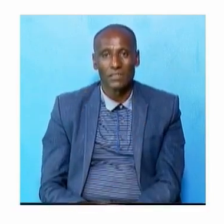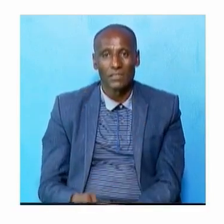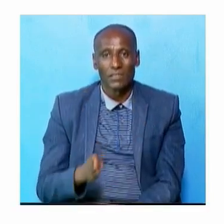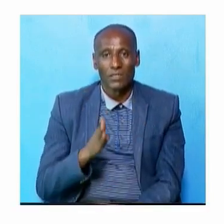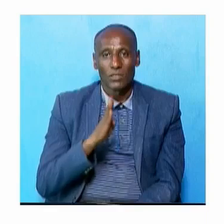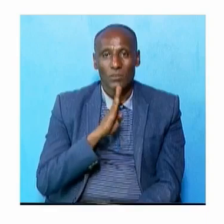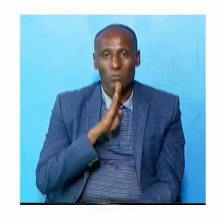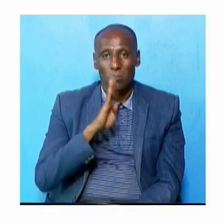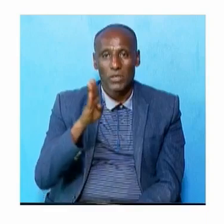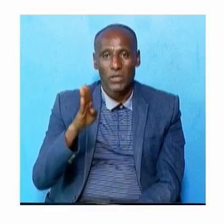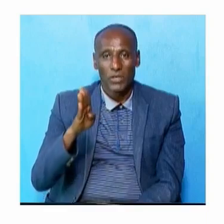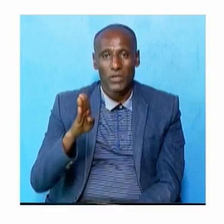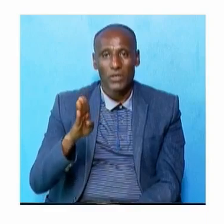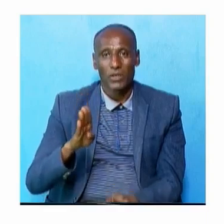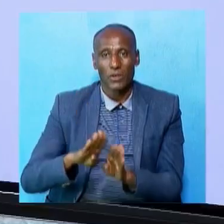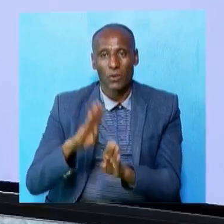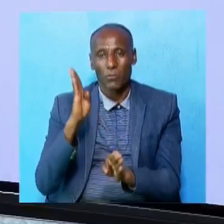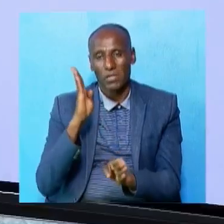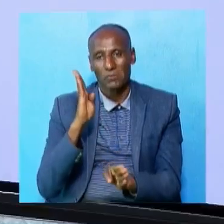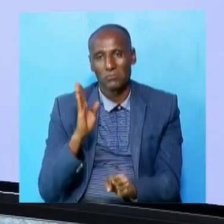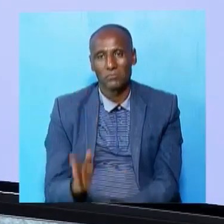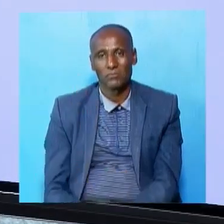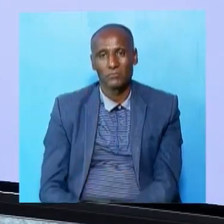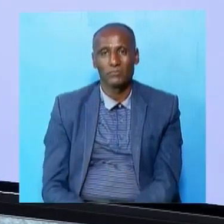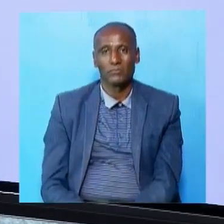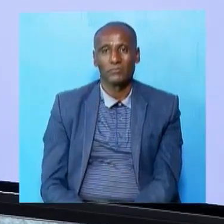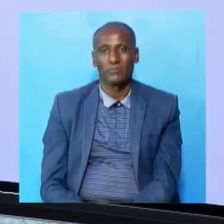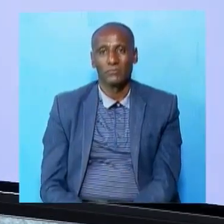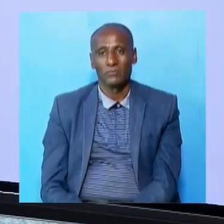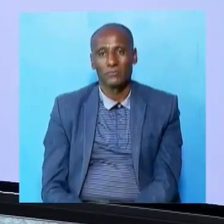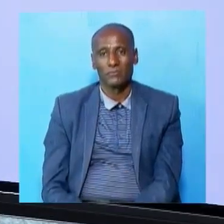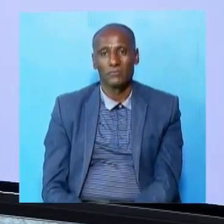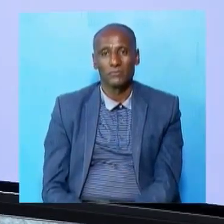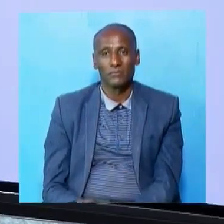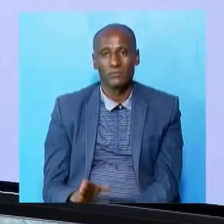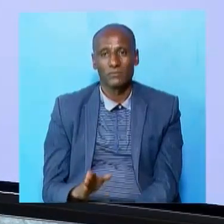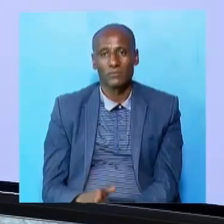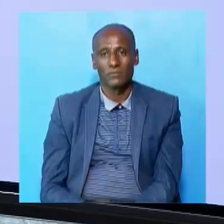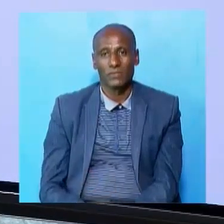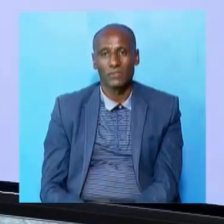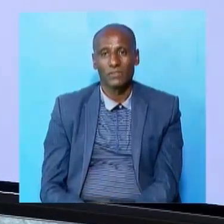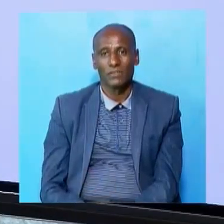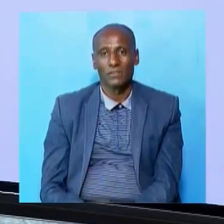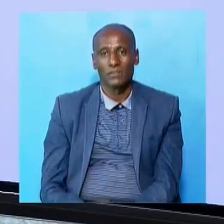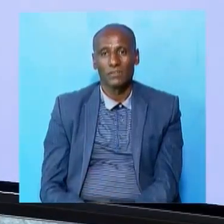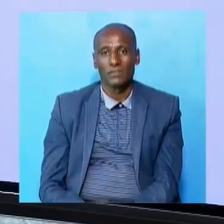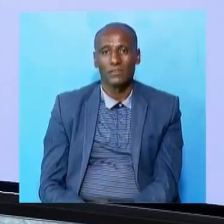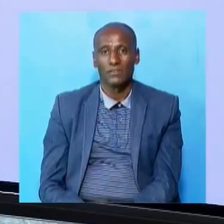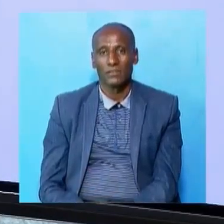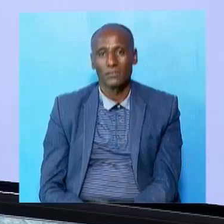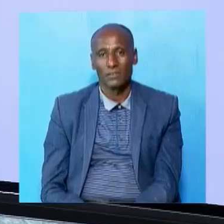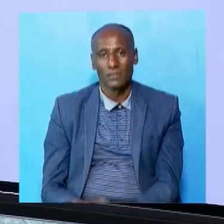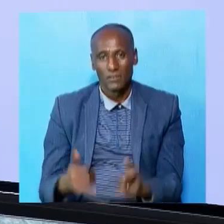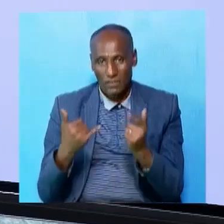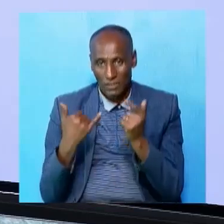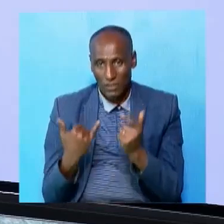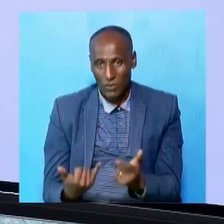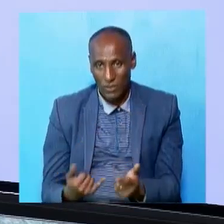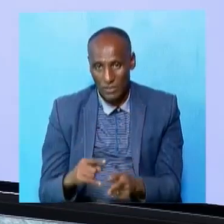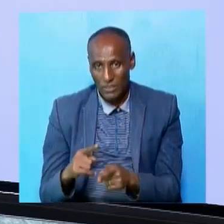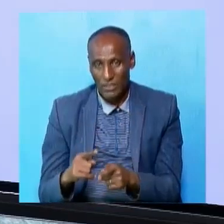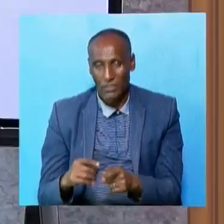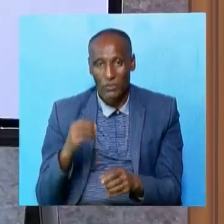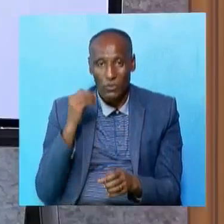okay. The second one, while he blank explain, the door be open. Now these are